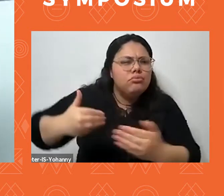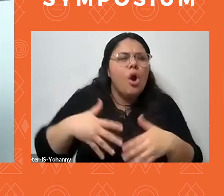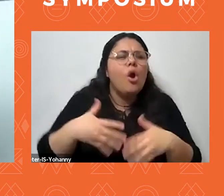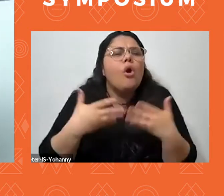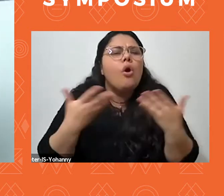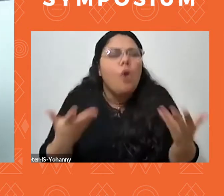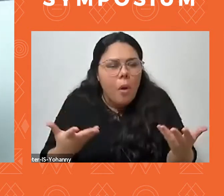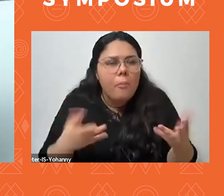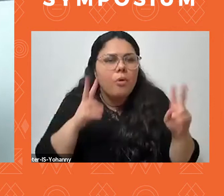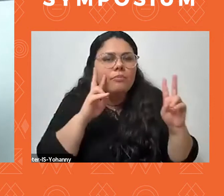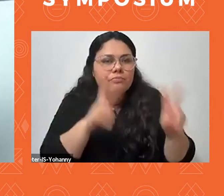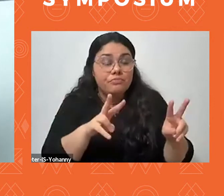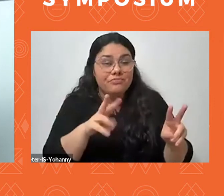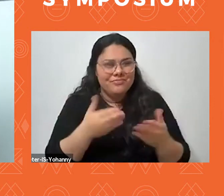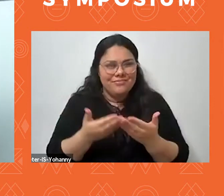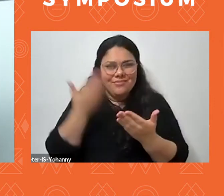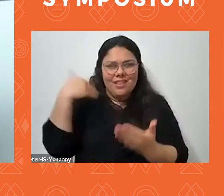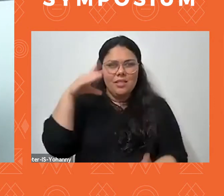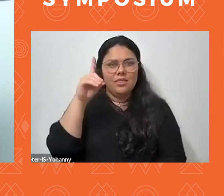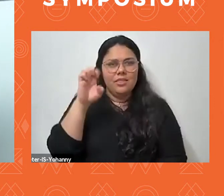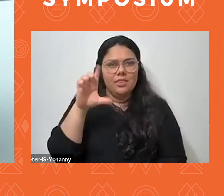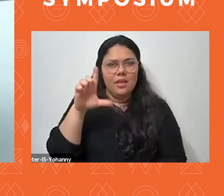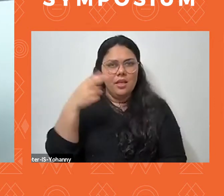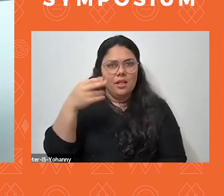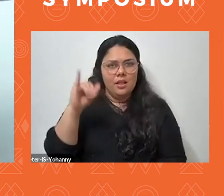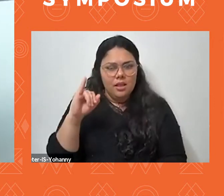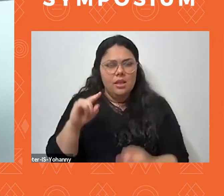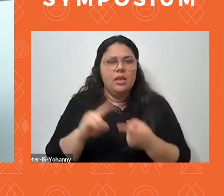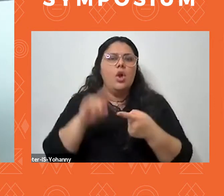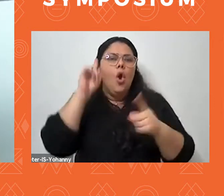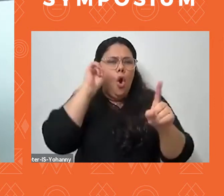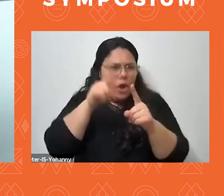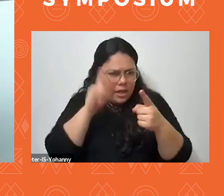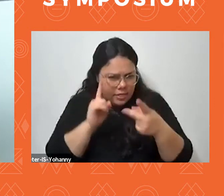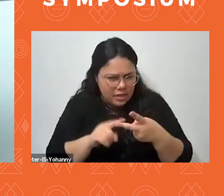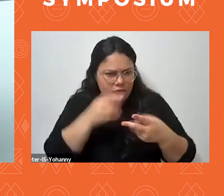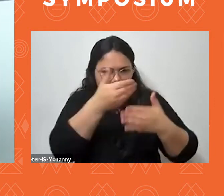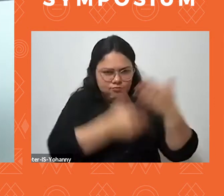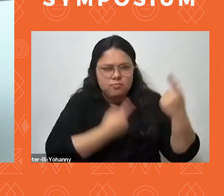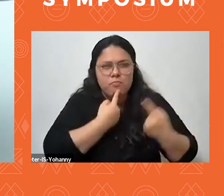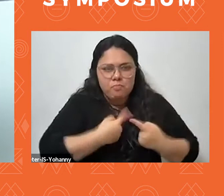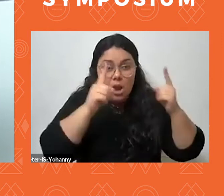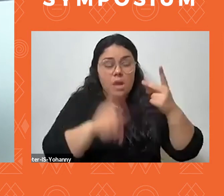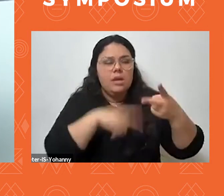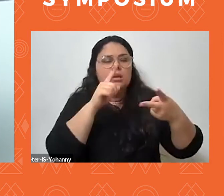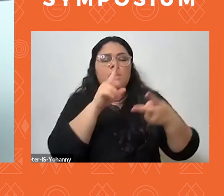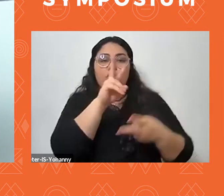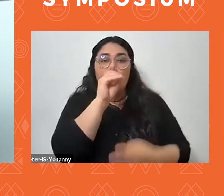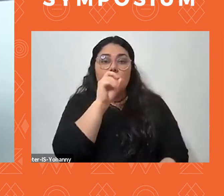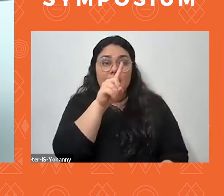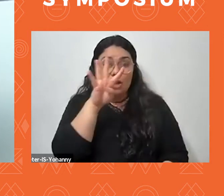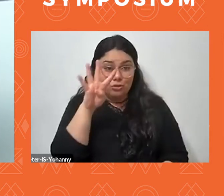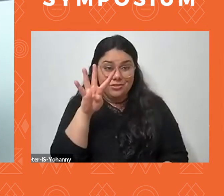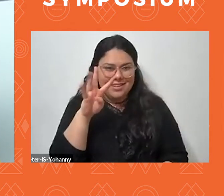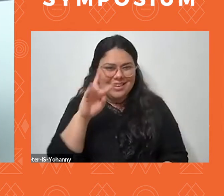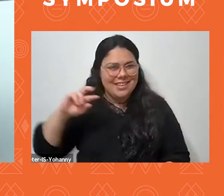Global Symposium in 2014. And of course, it sets the stage and reflects how the world has changed